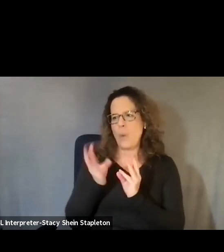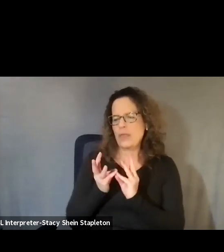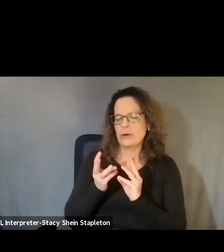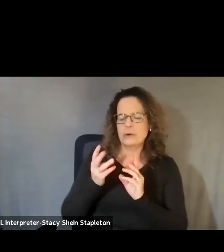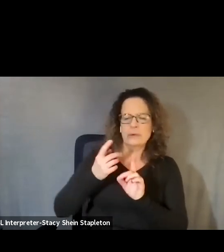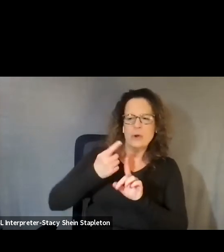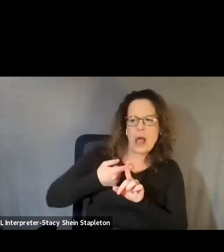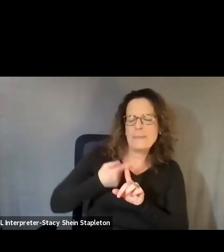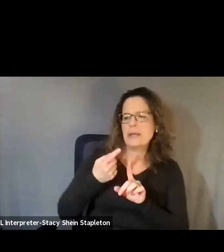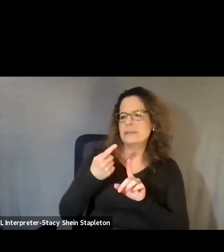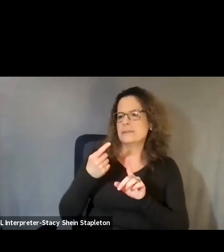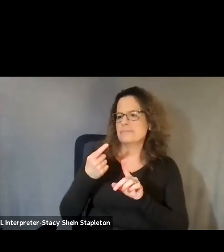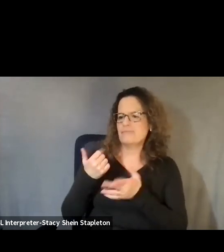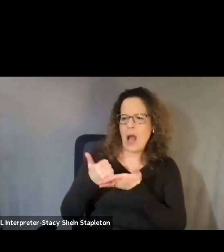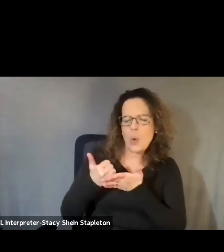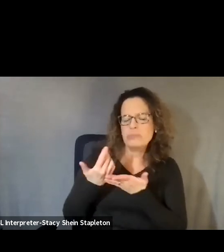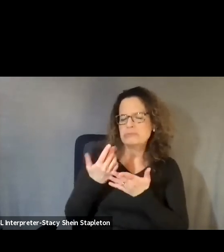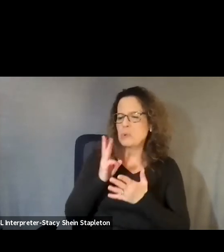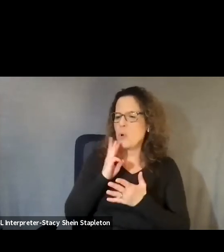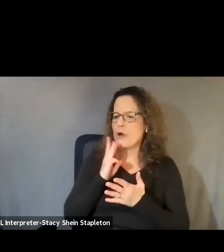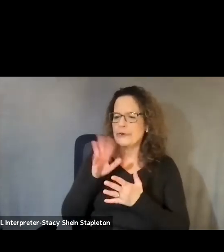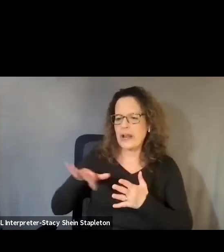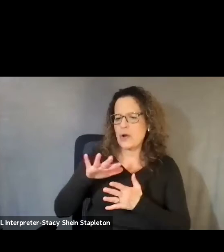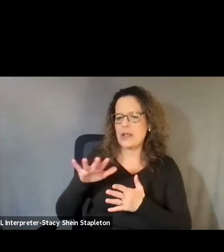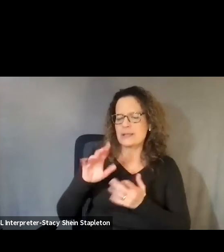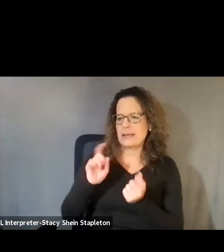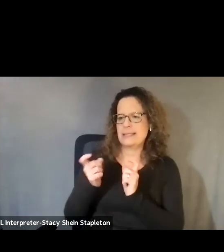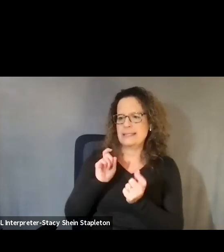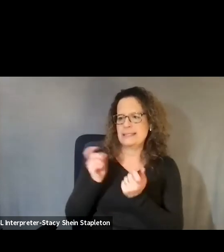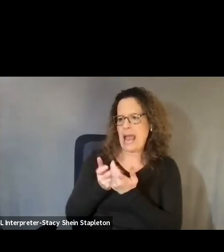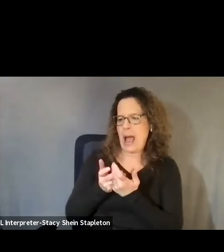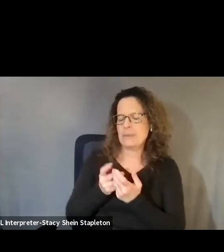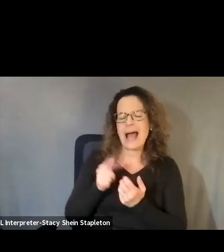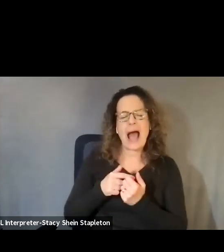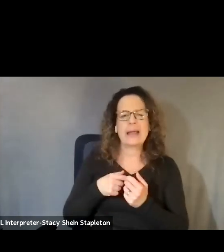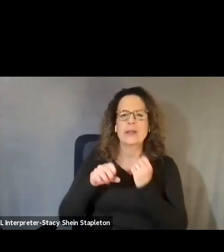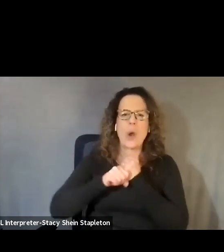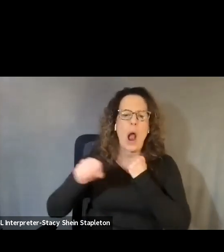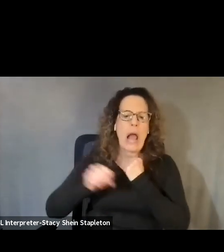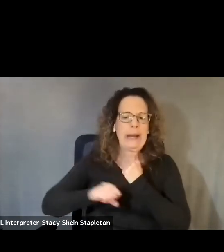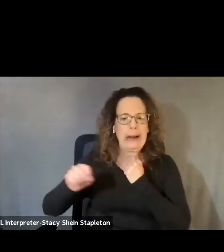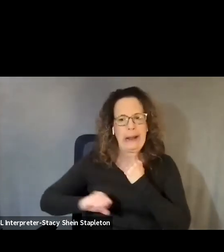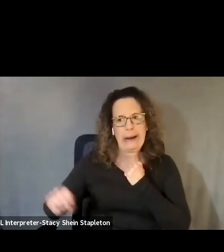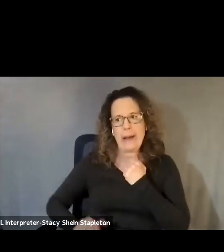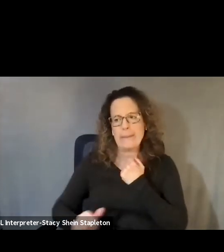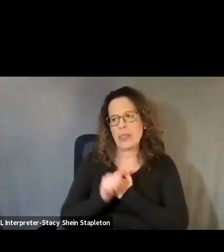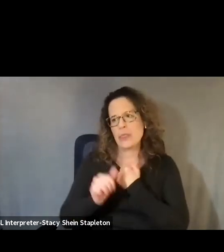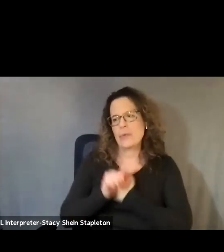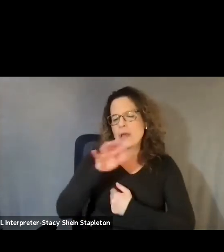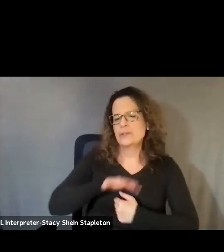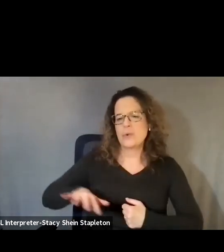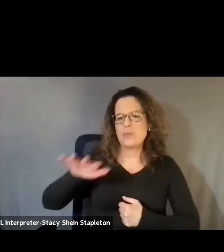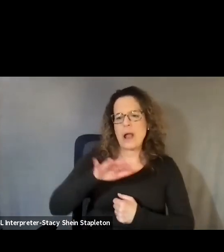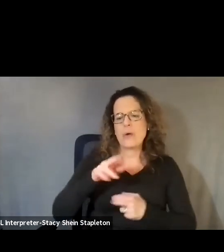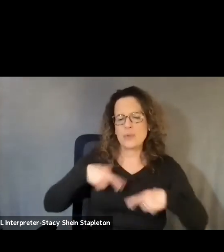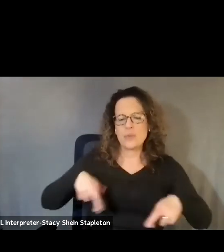the Great Lakes be able to adapt. I could go on and on about threats around the Great Lakes